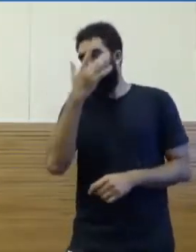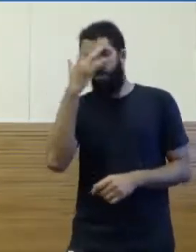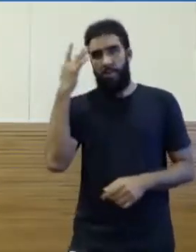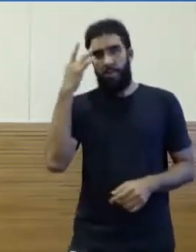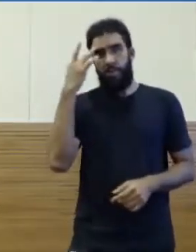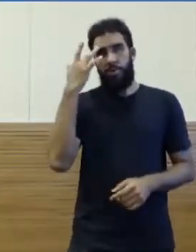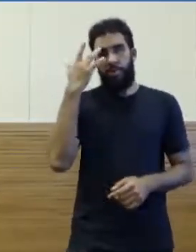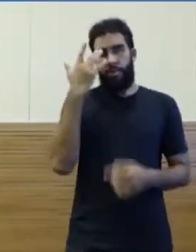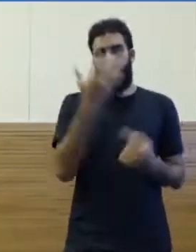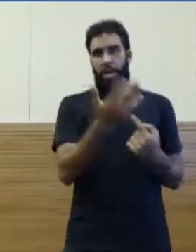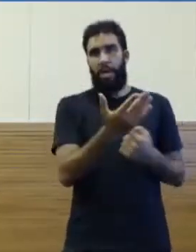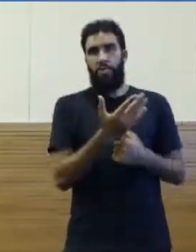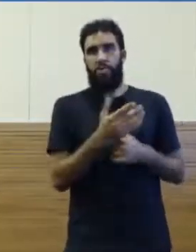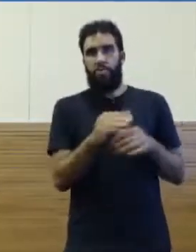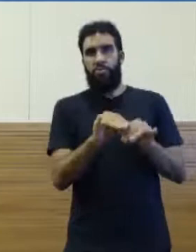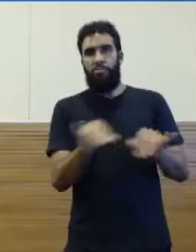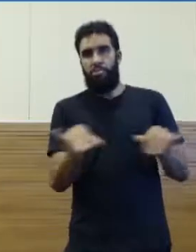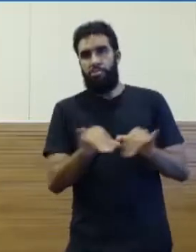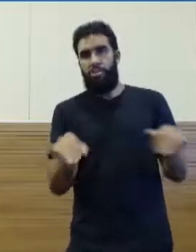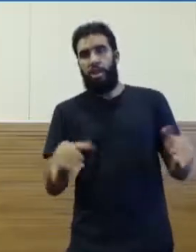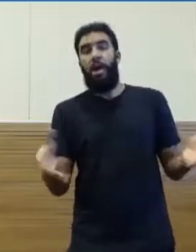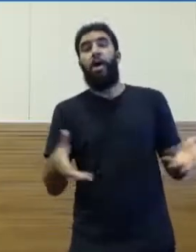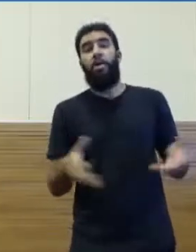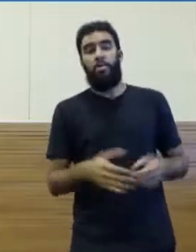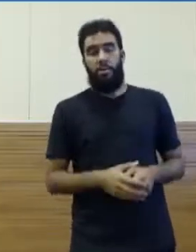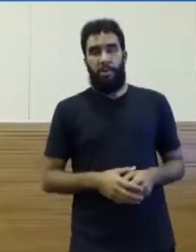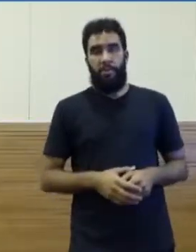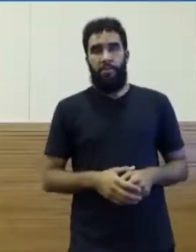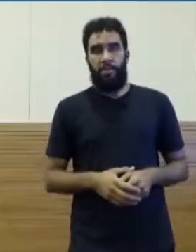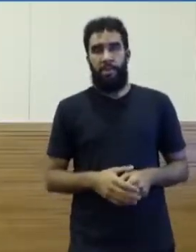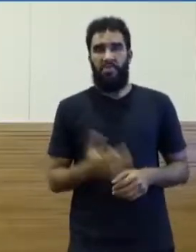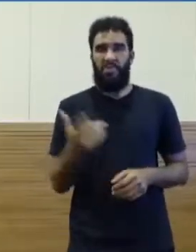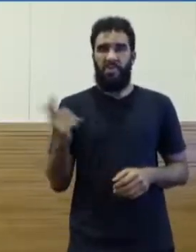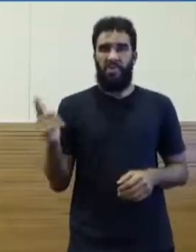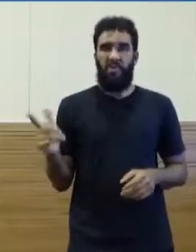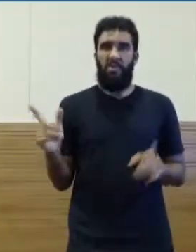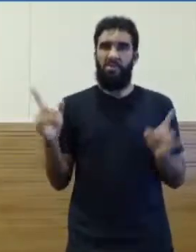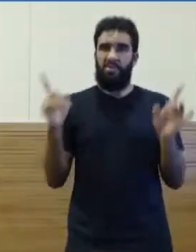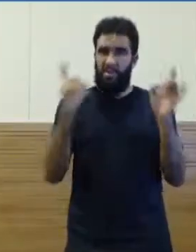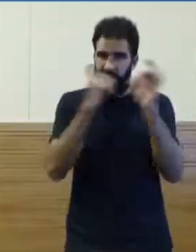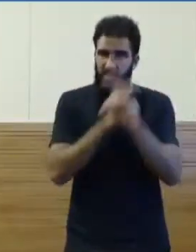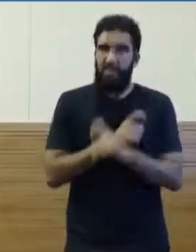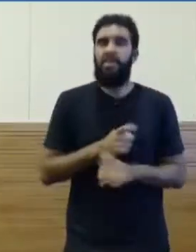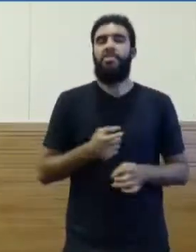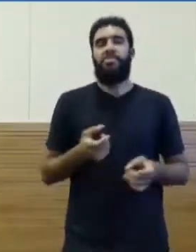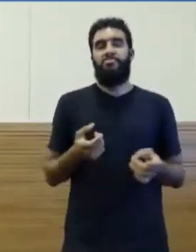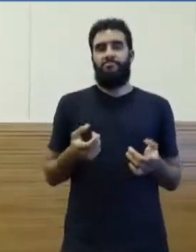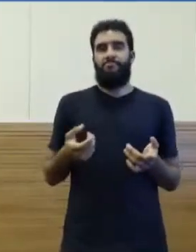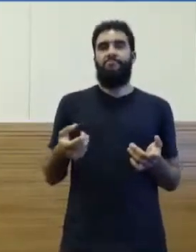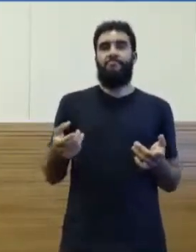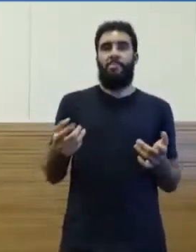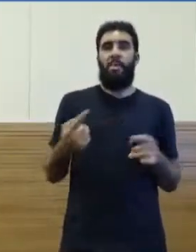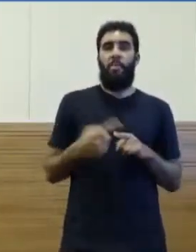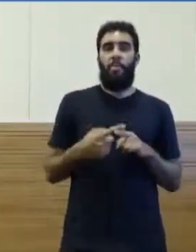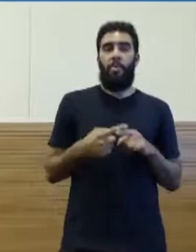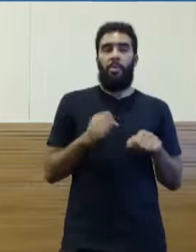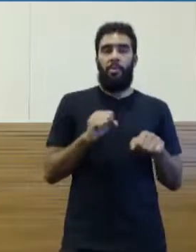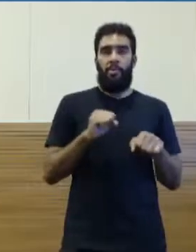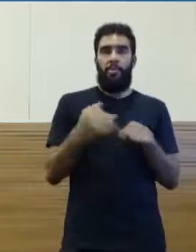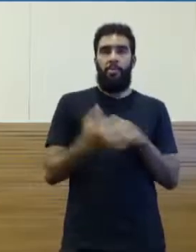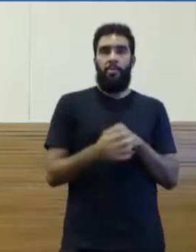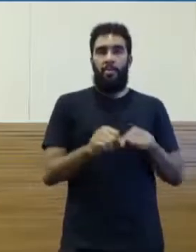and to see how many moderators we have, and the rest is really